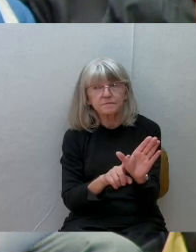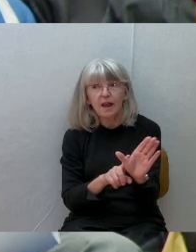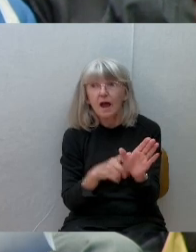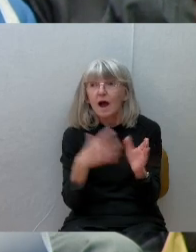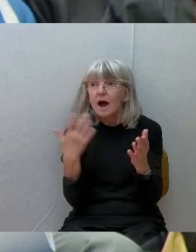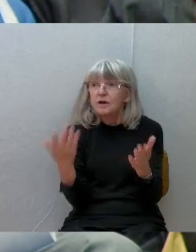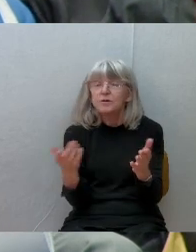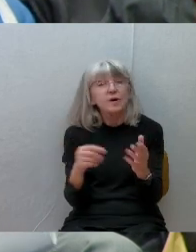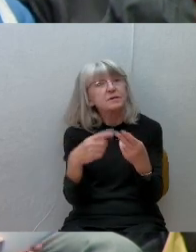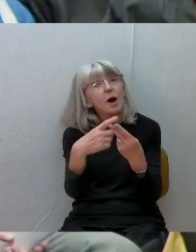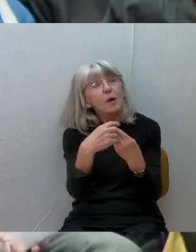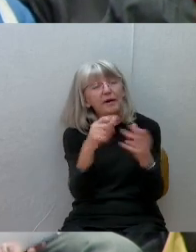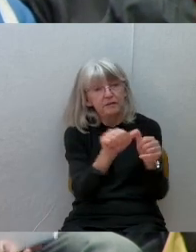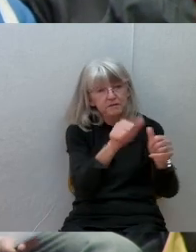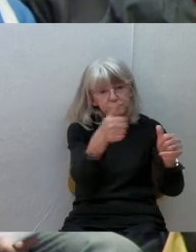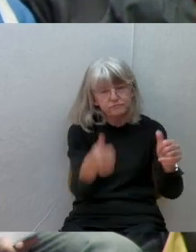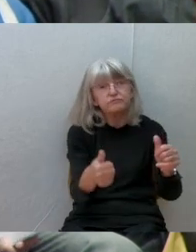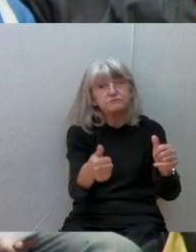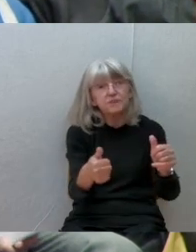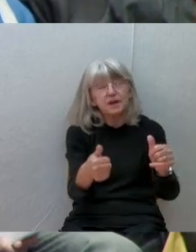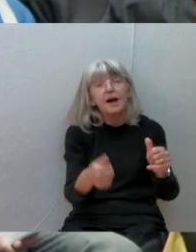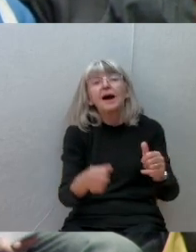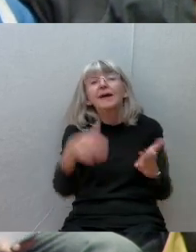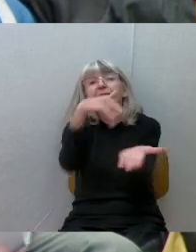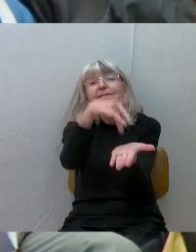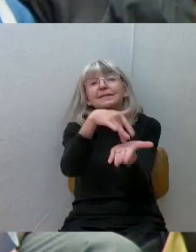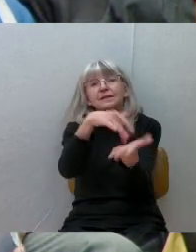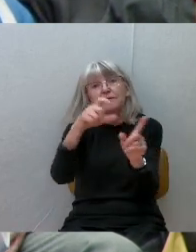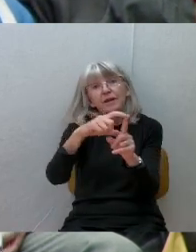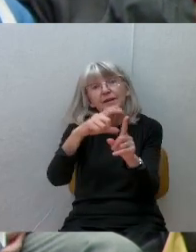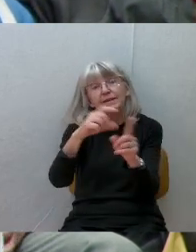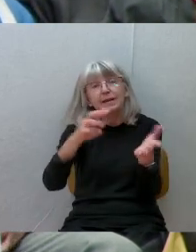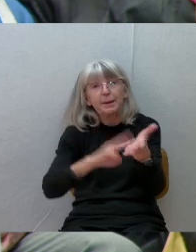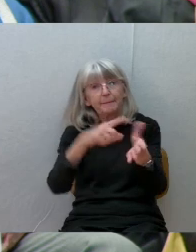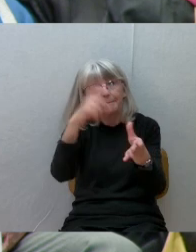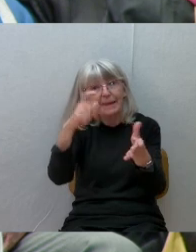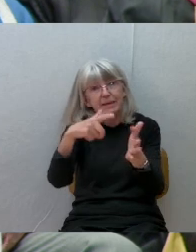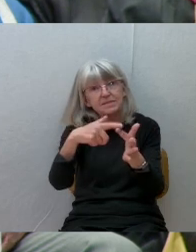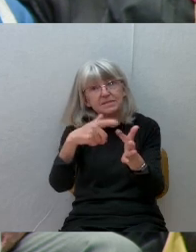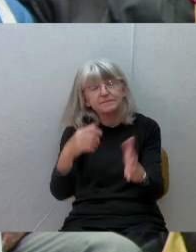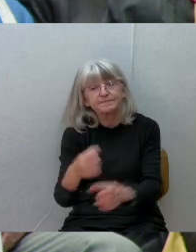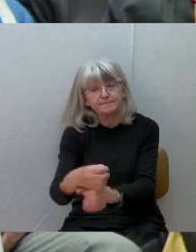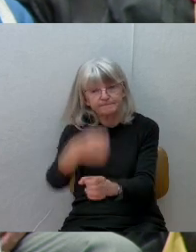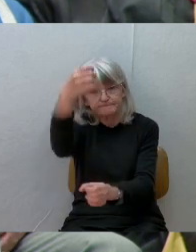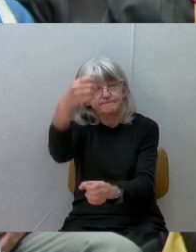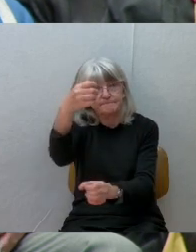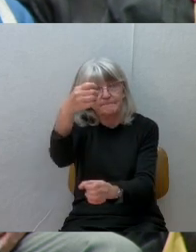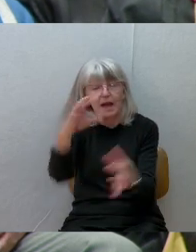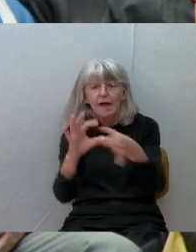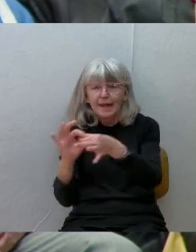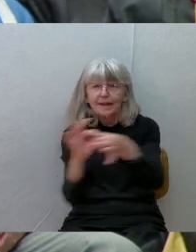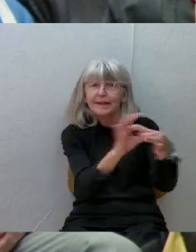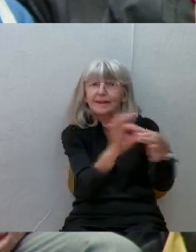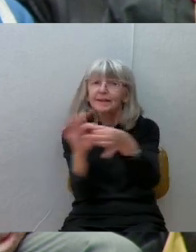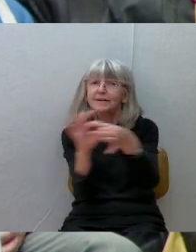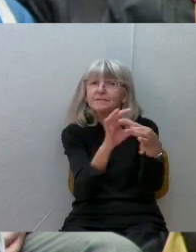with the mace of the city of Dundee, which is the next one along. Our association with our city,